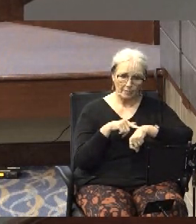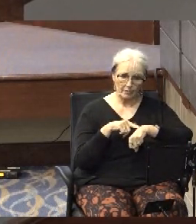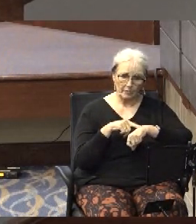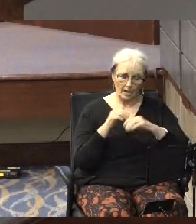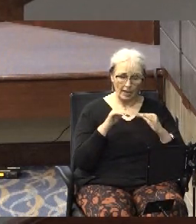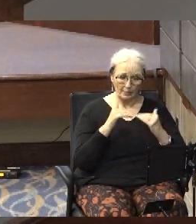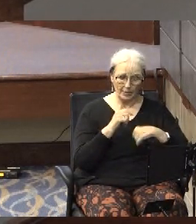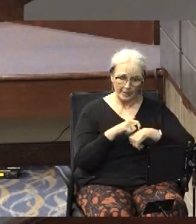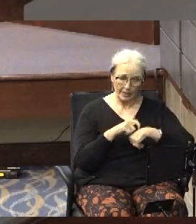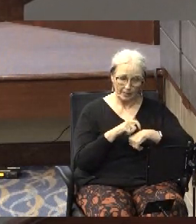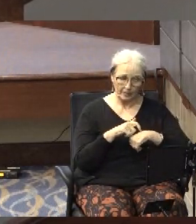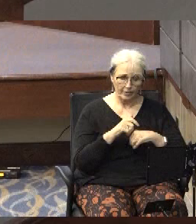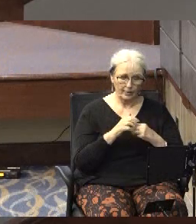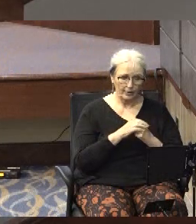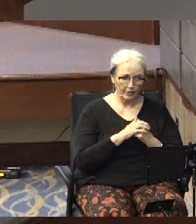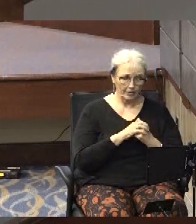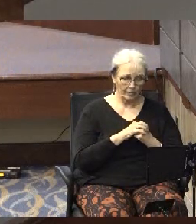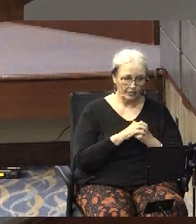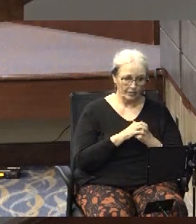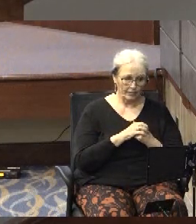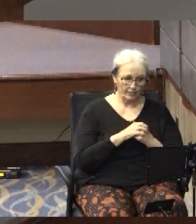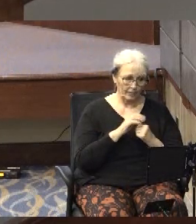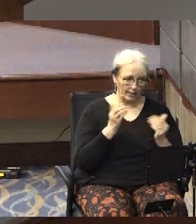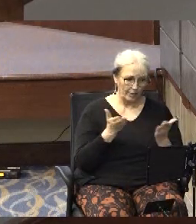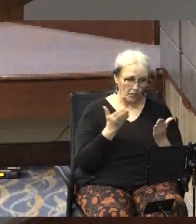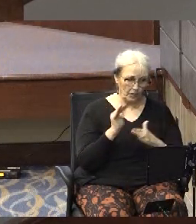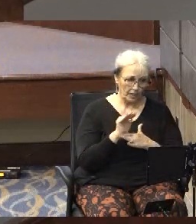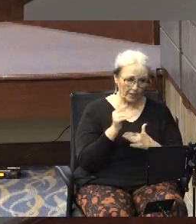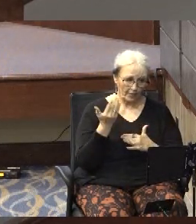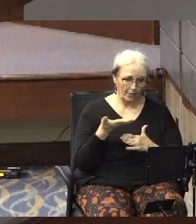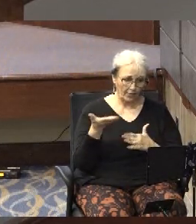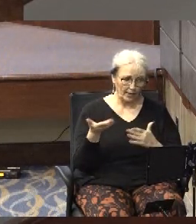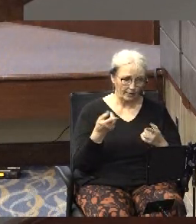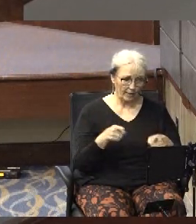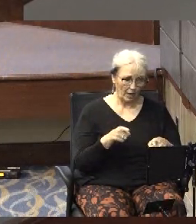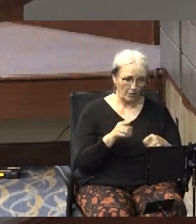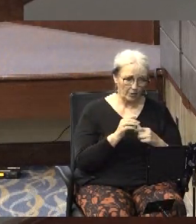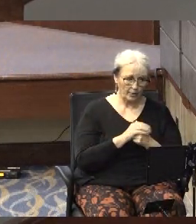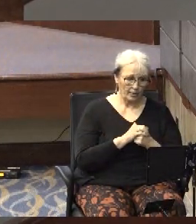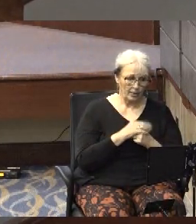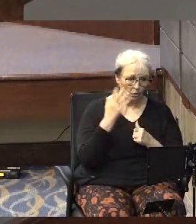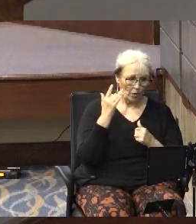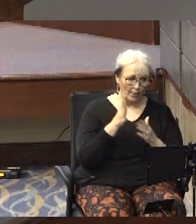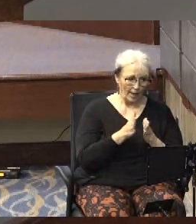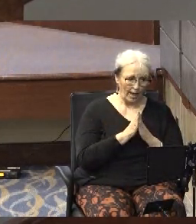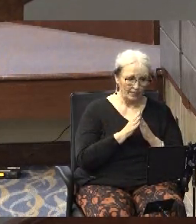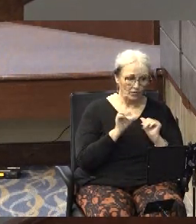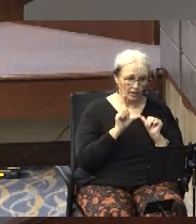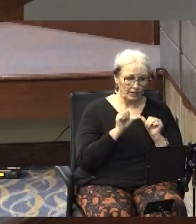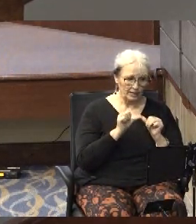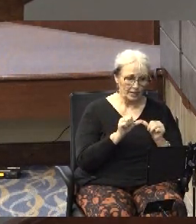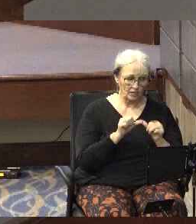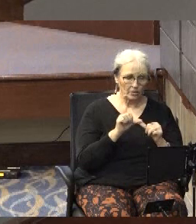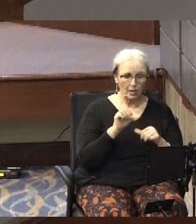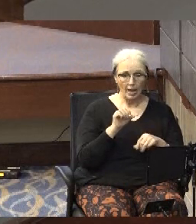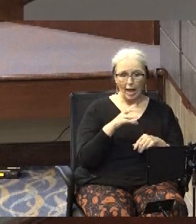tonight. Things happen in life. That's just the way it is. That's why we come to y'all asking for the continuance. Ms. Lannon, she's out of